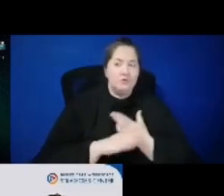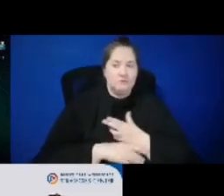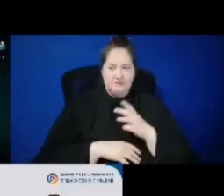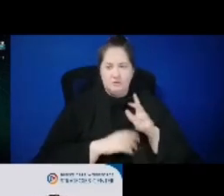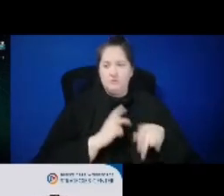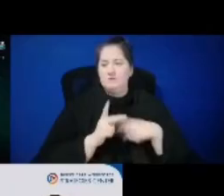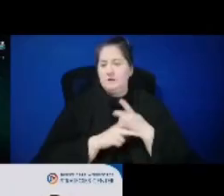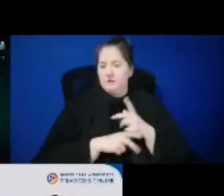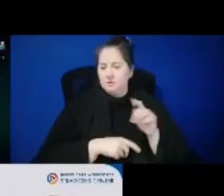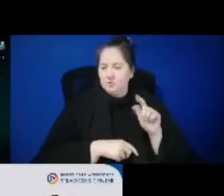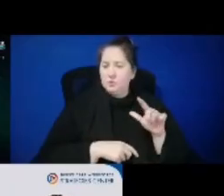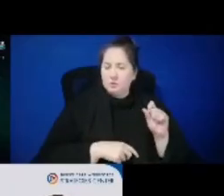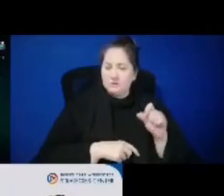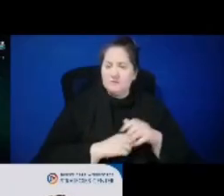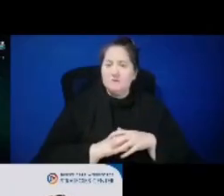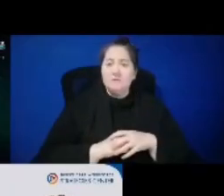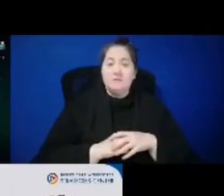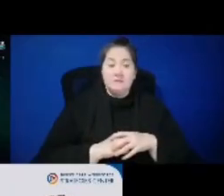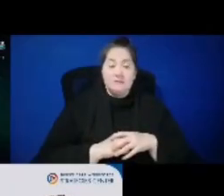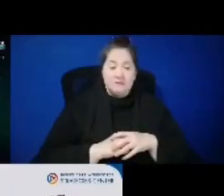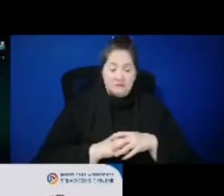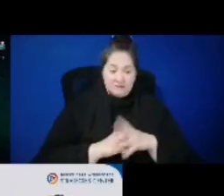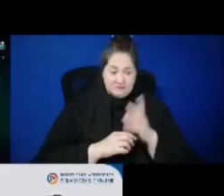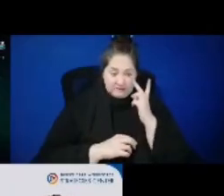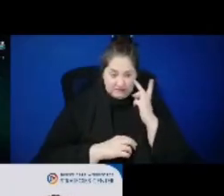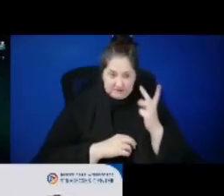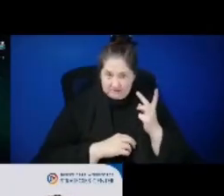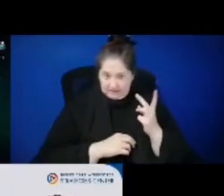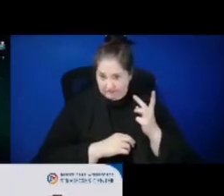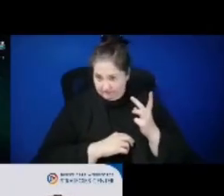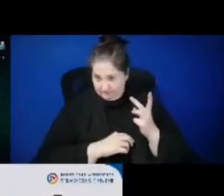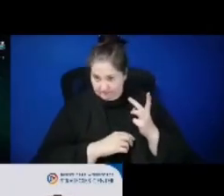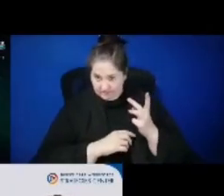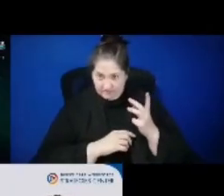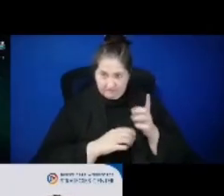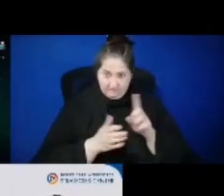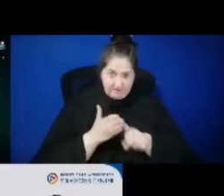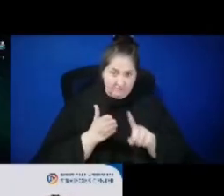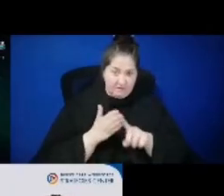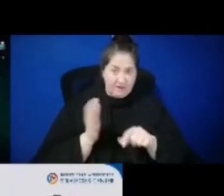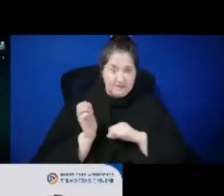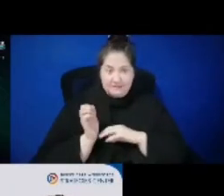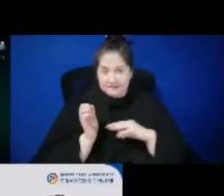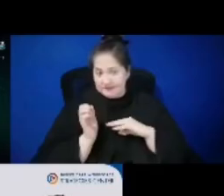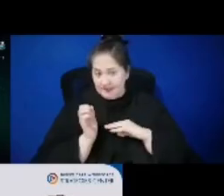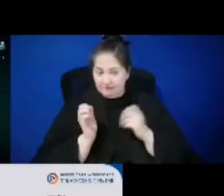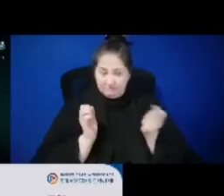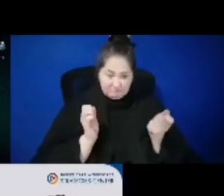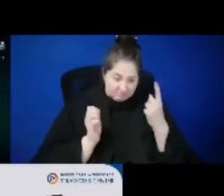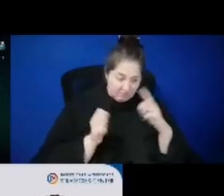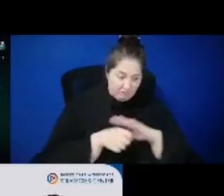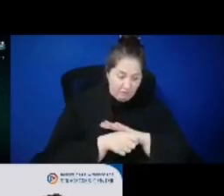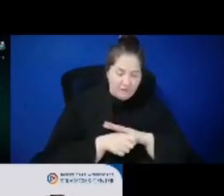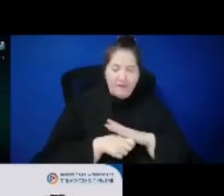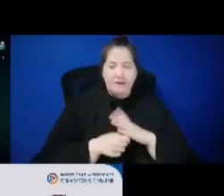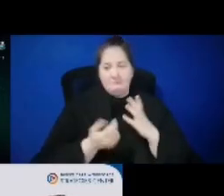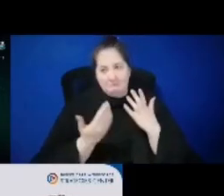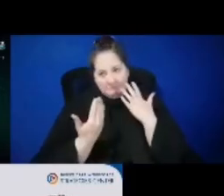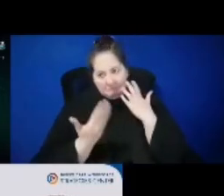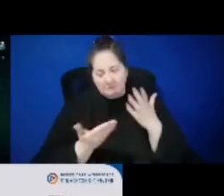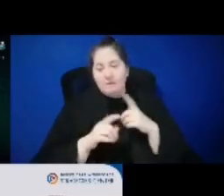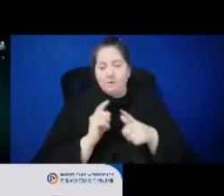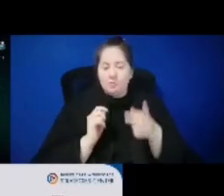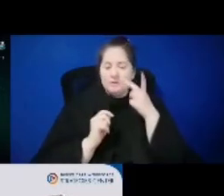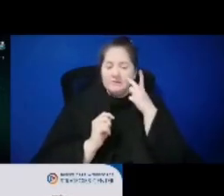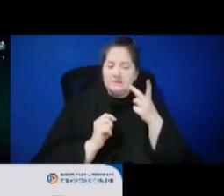kinds of tools. I don't know that we're seeing it yet rolled out to verify sort of staff understanding at that level. But I think that we will